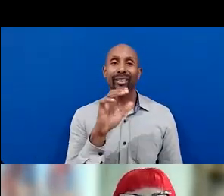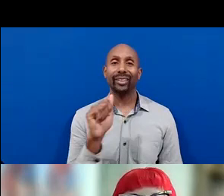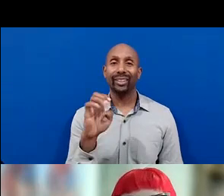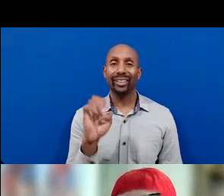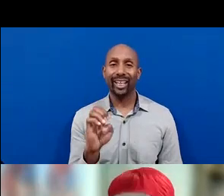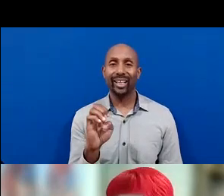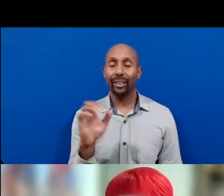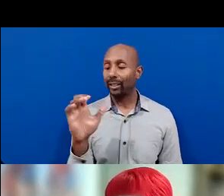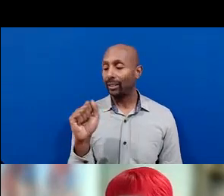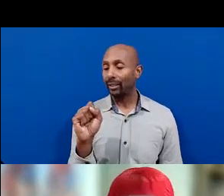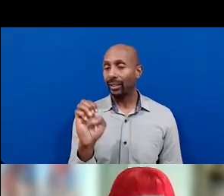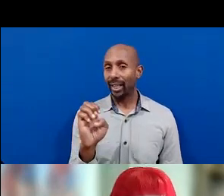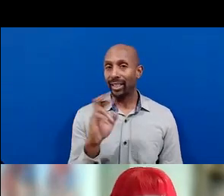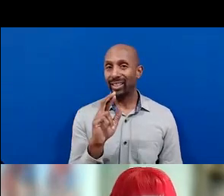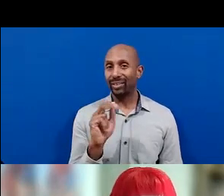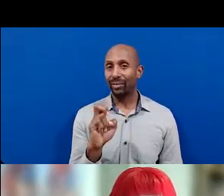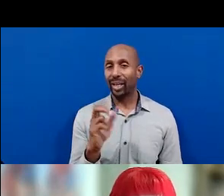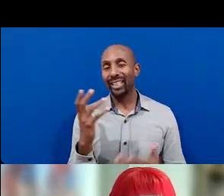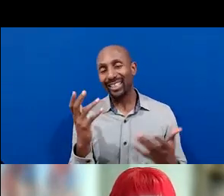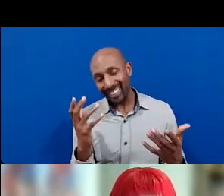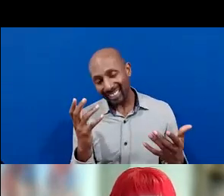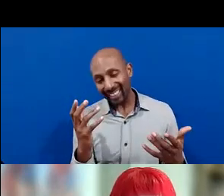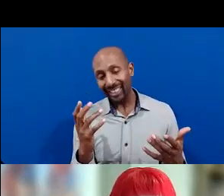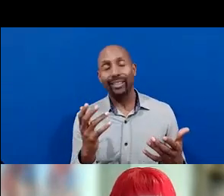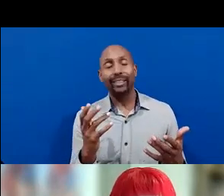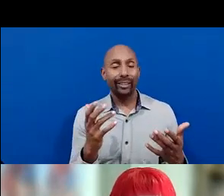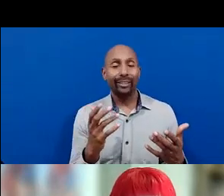Are there questions about that so far?